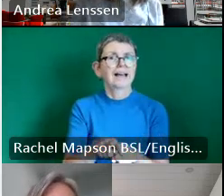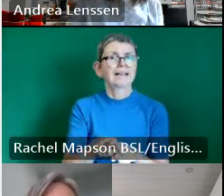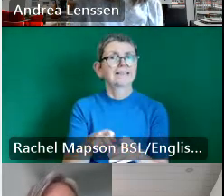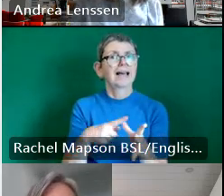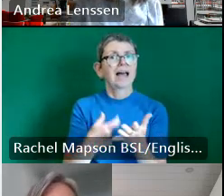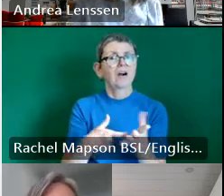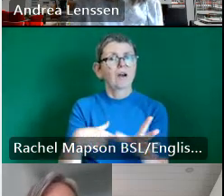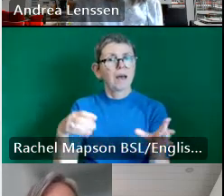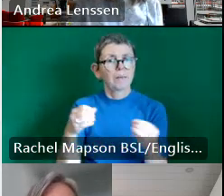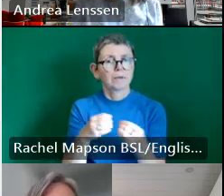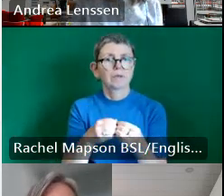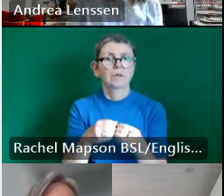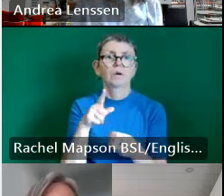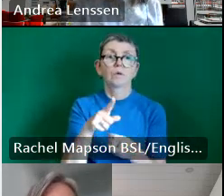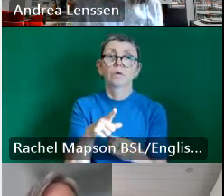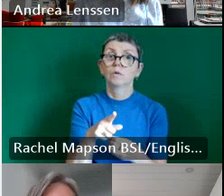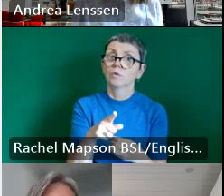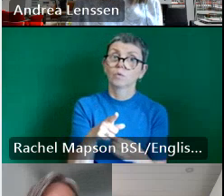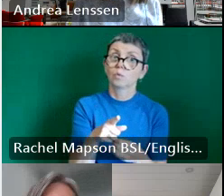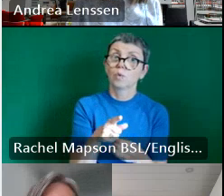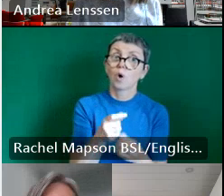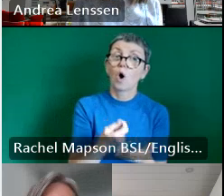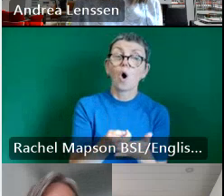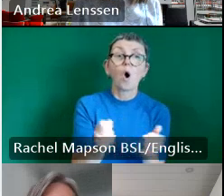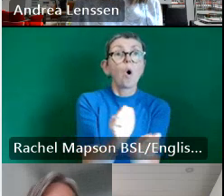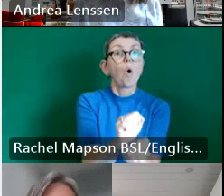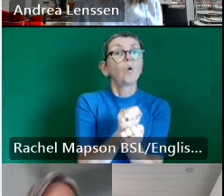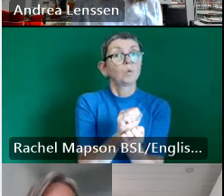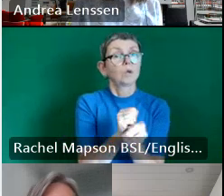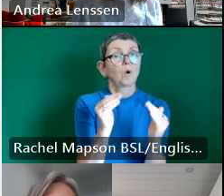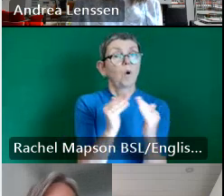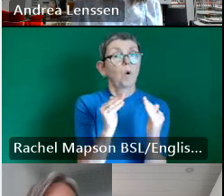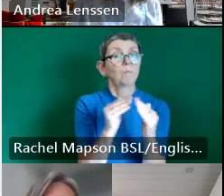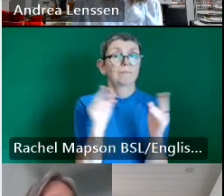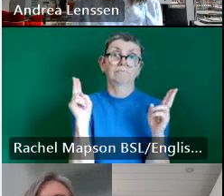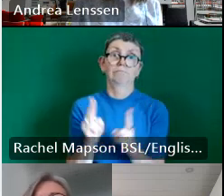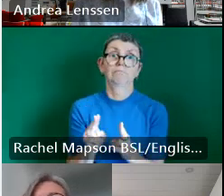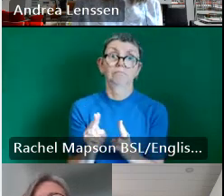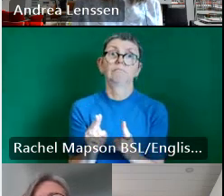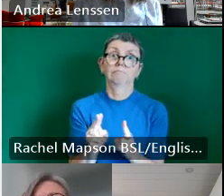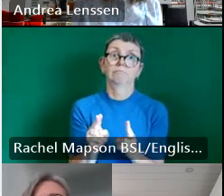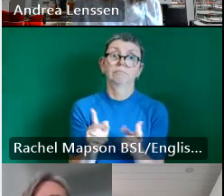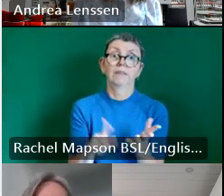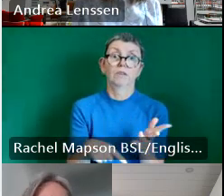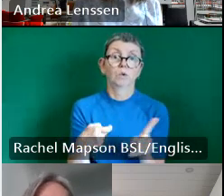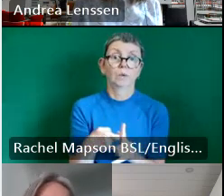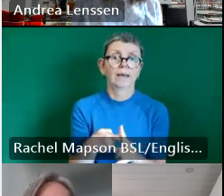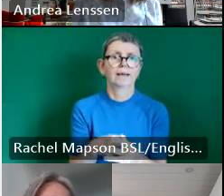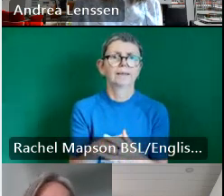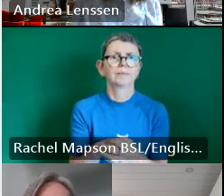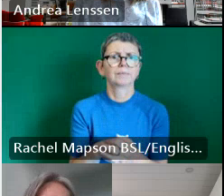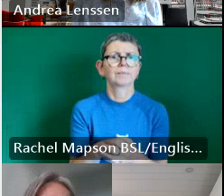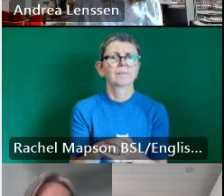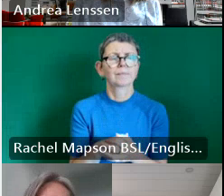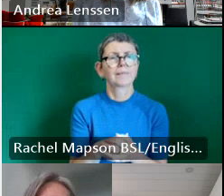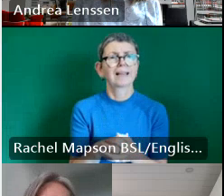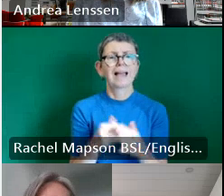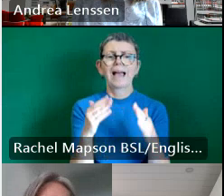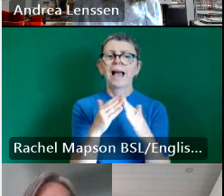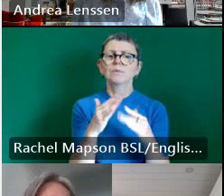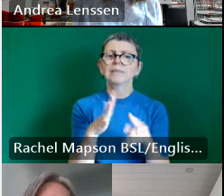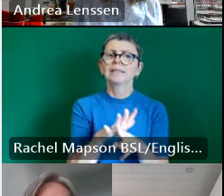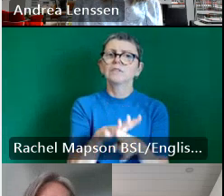68% of white British populations. And this data is from ONS in England. And housing discrimination is important because